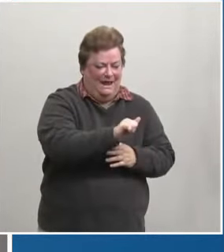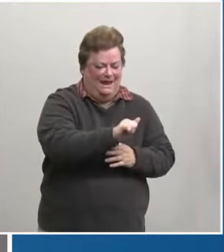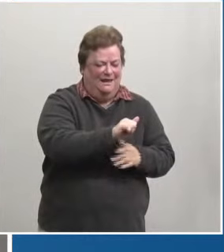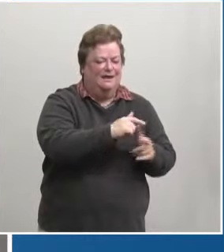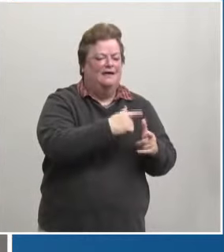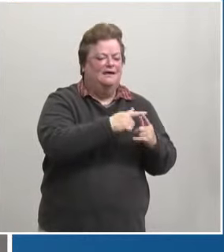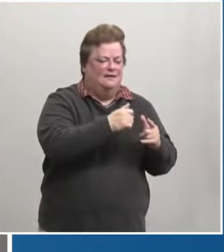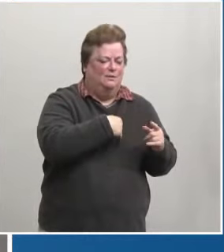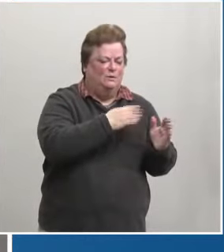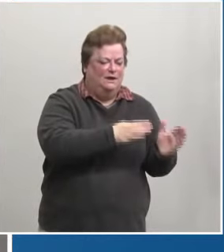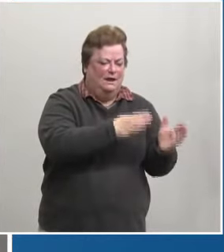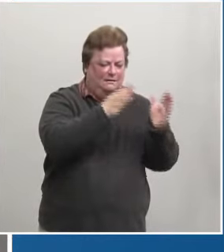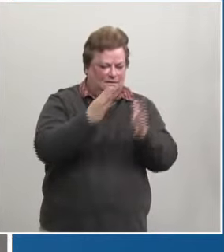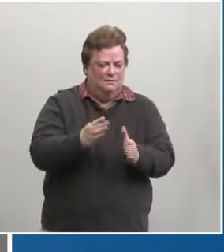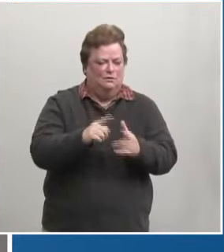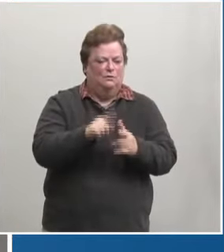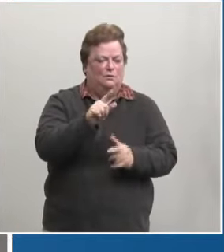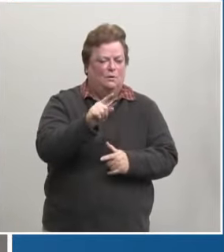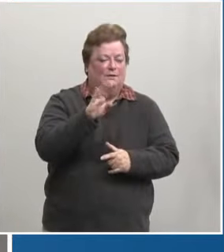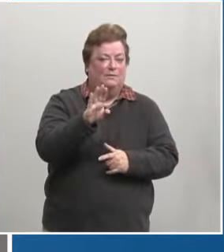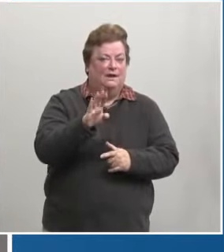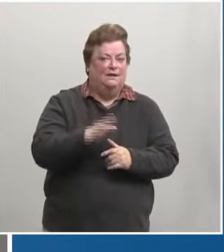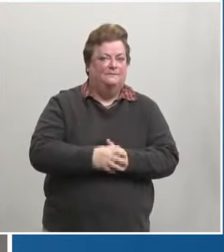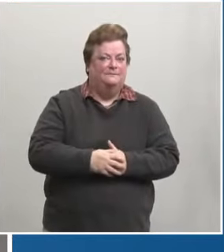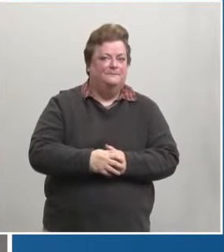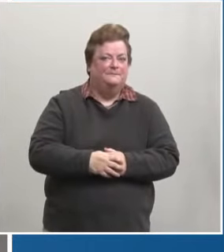move into 1B.